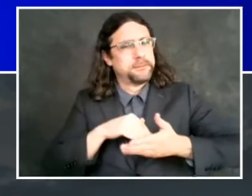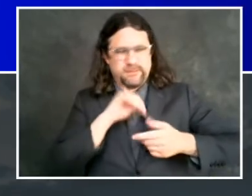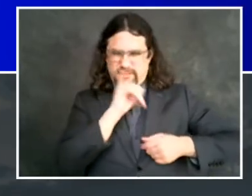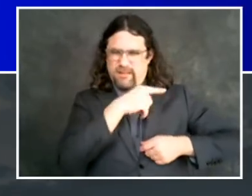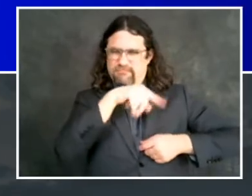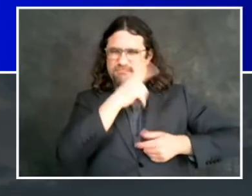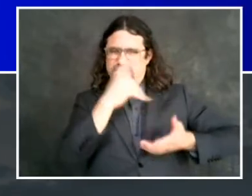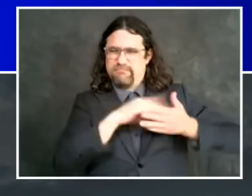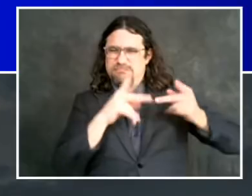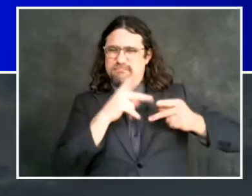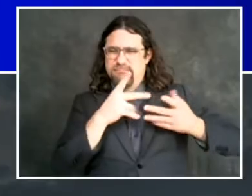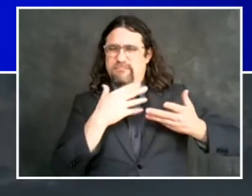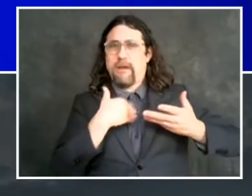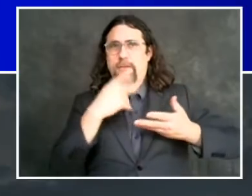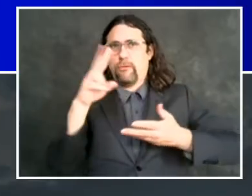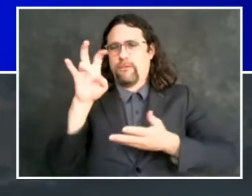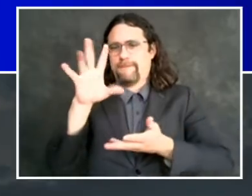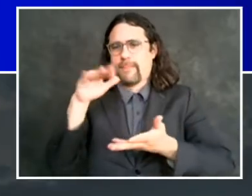Now,